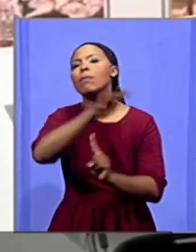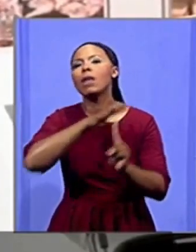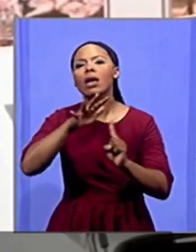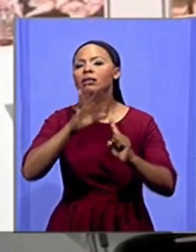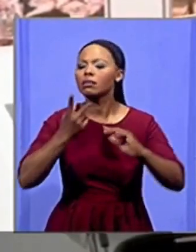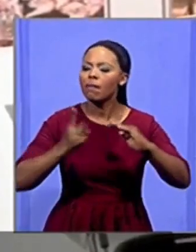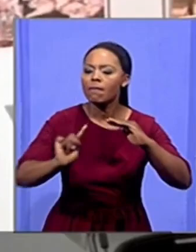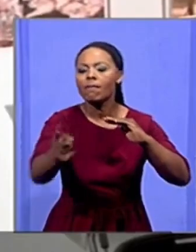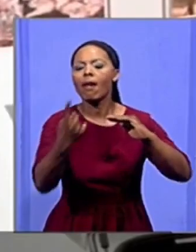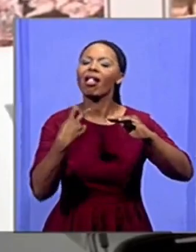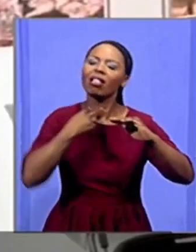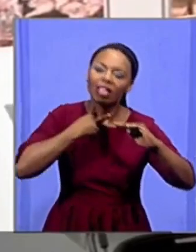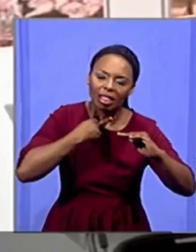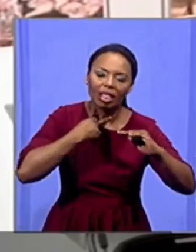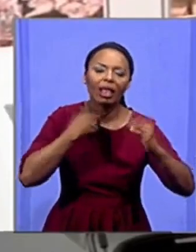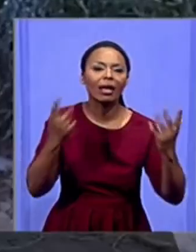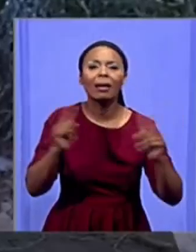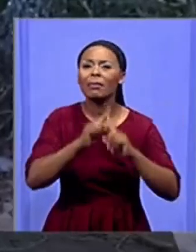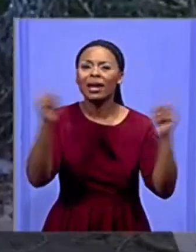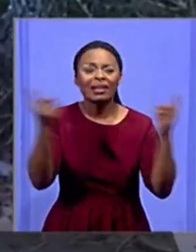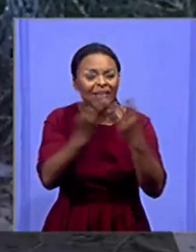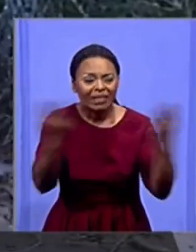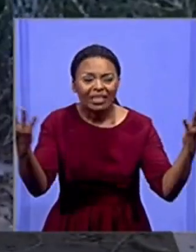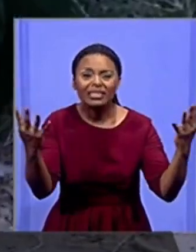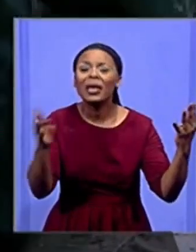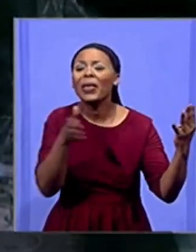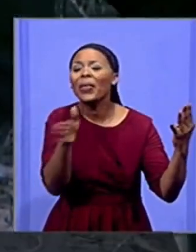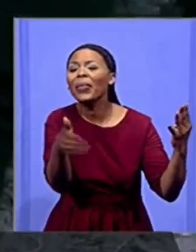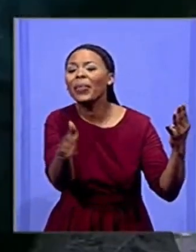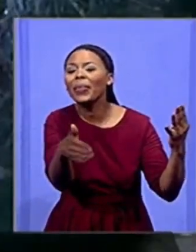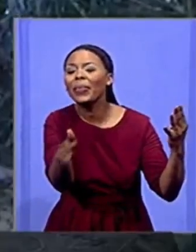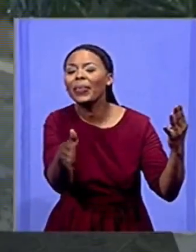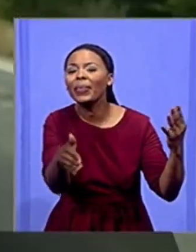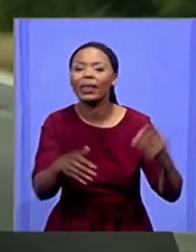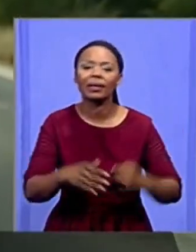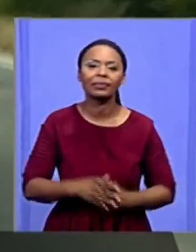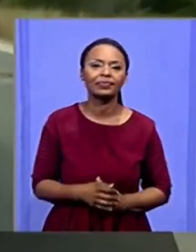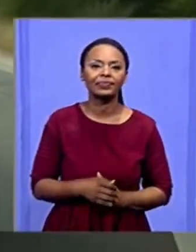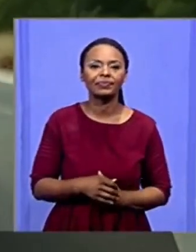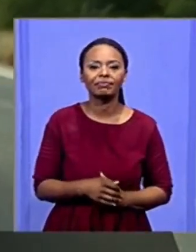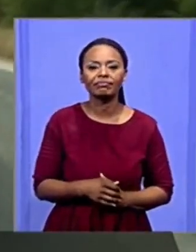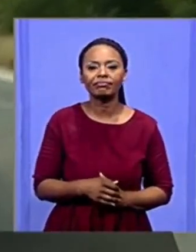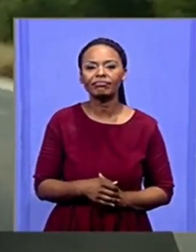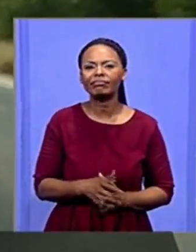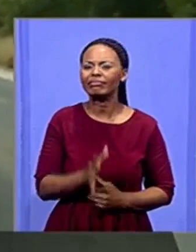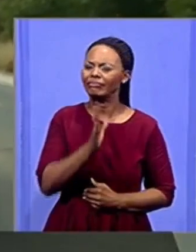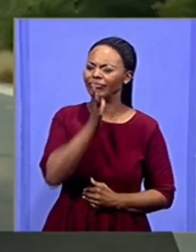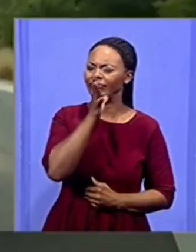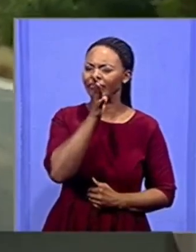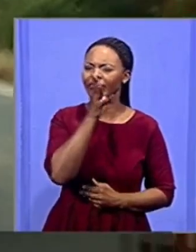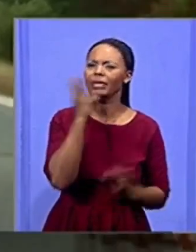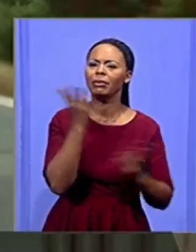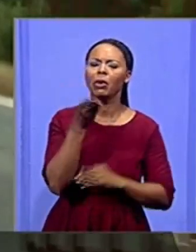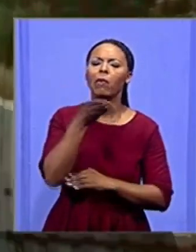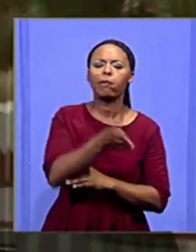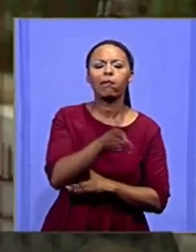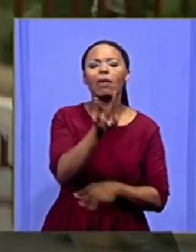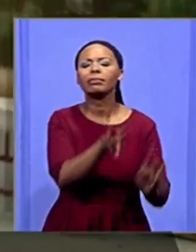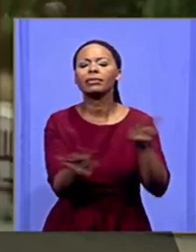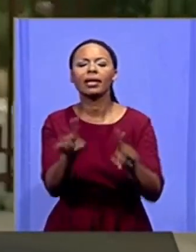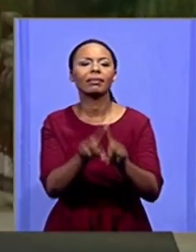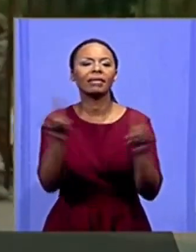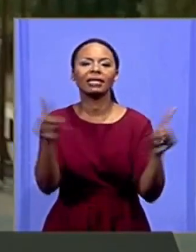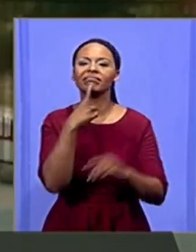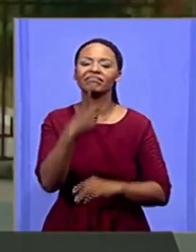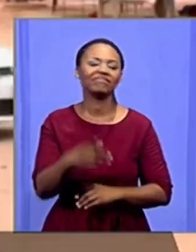the fence, but the fence is not there. Le go rometše bahlapetše ba magolopedi melulwaneng ba bangwe ba re ga go nko yeo e tšwago le